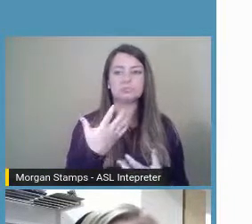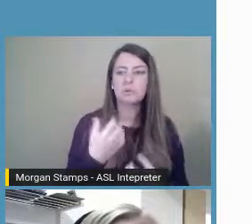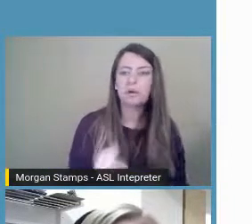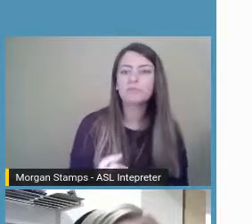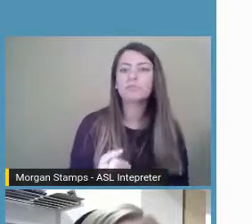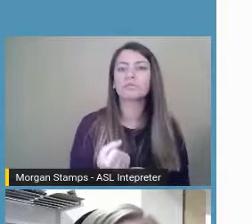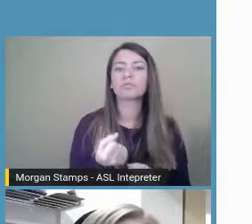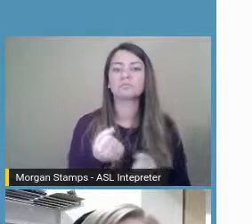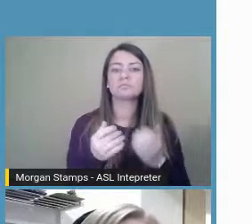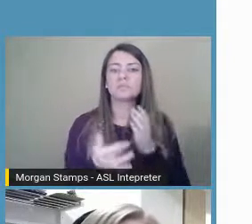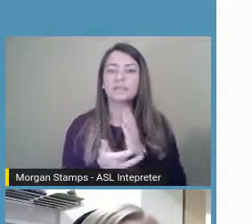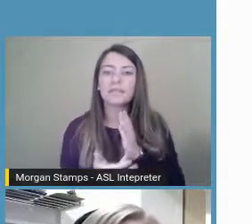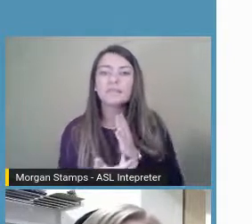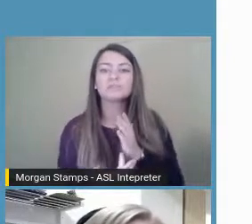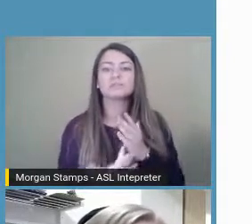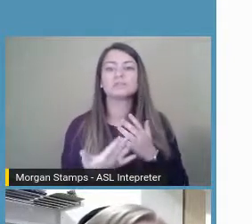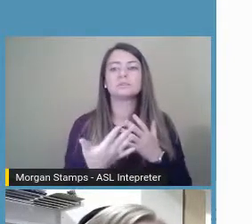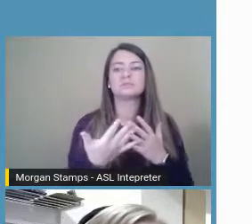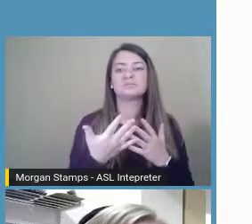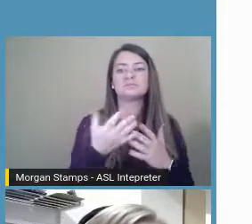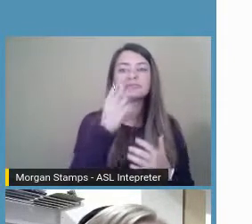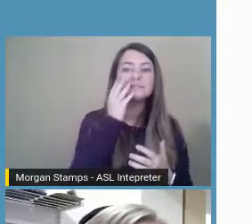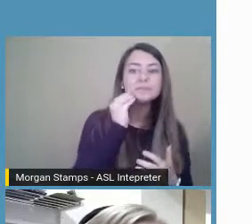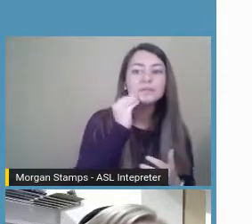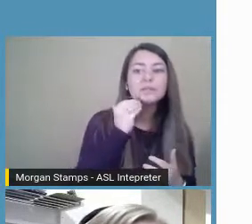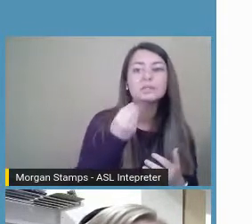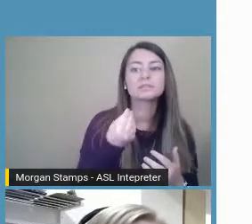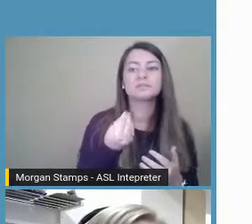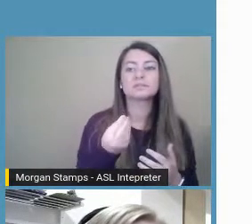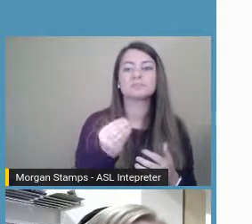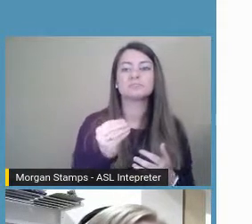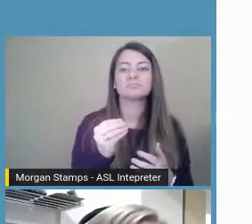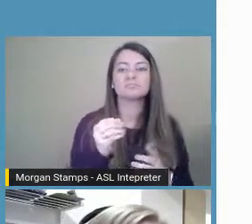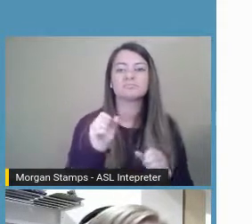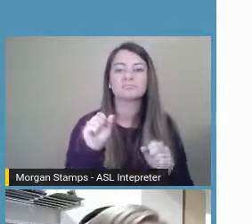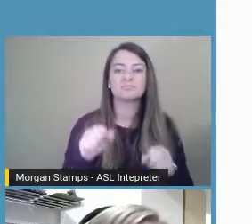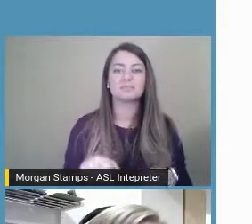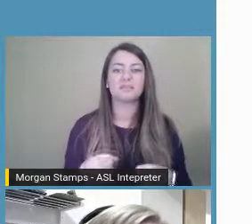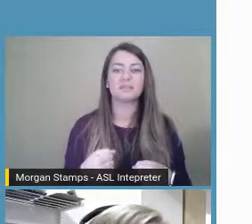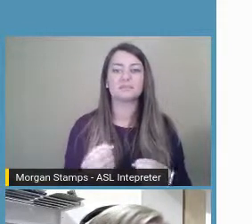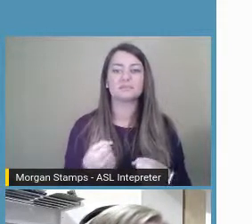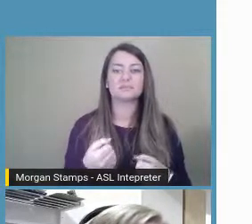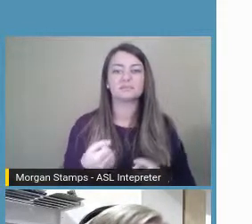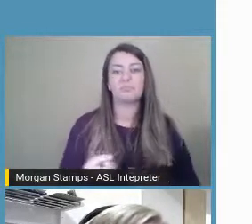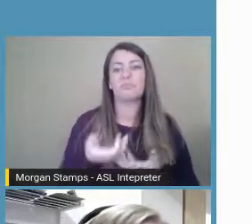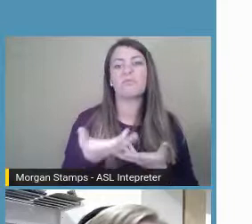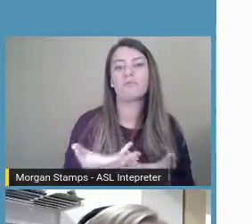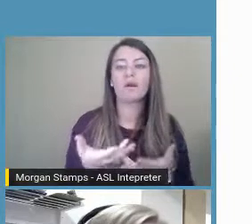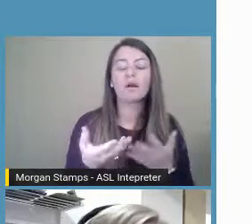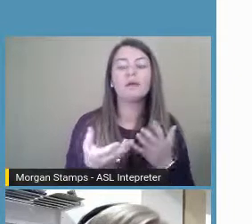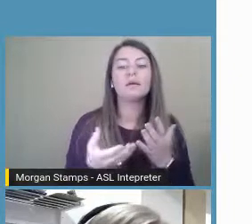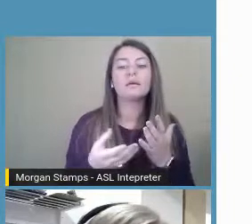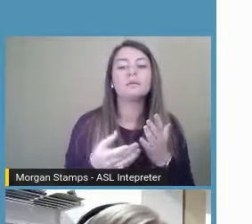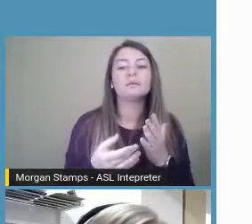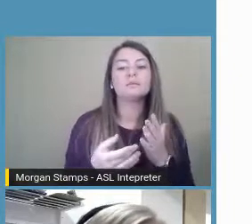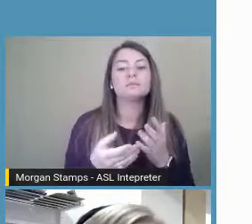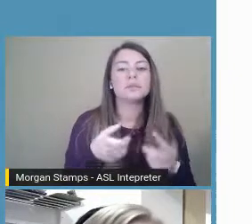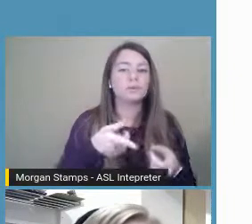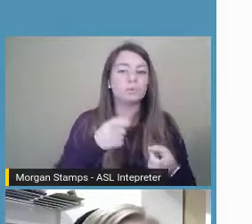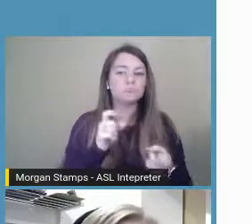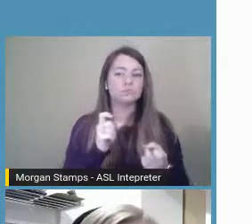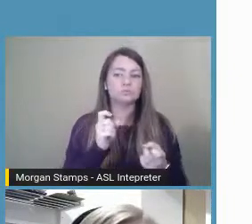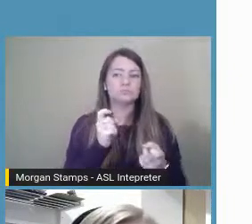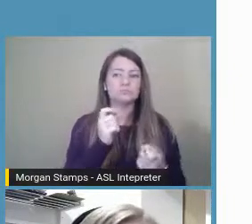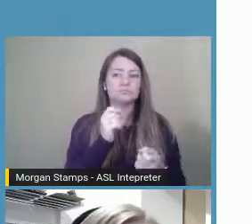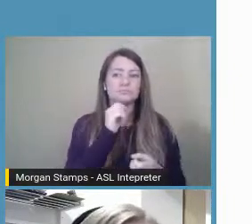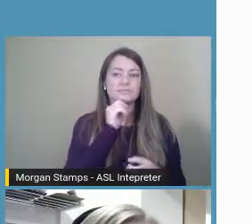been furloughed. Recipes were posted on our website and ingredients available for curbside pickup at a local distillery, one